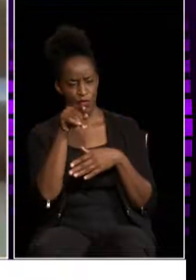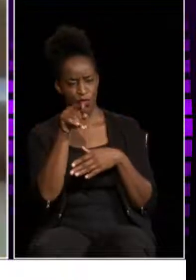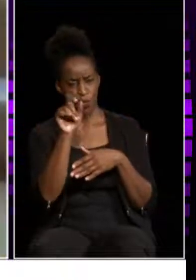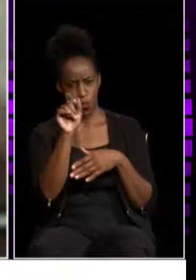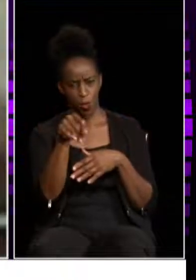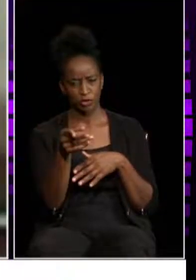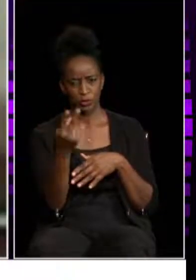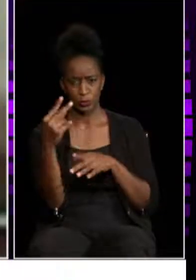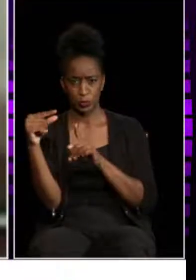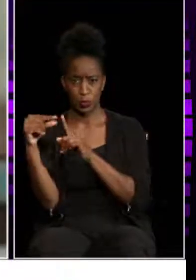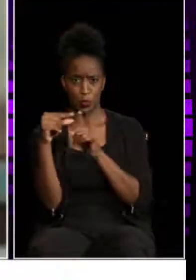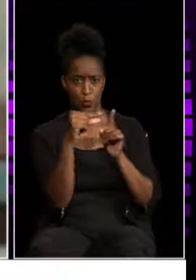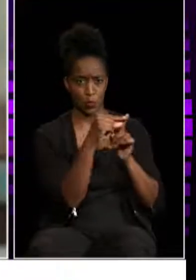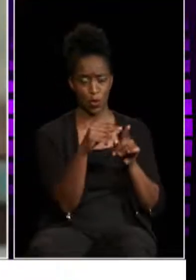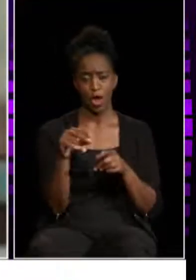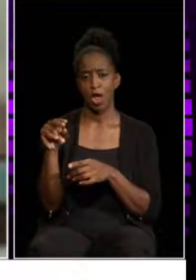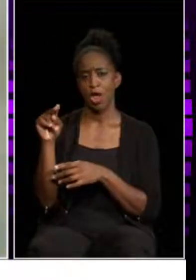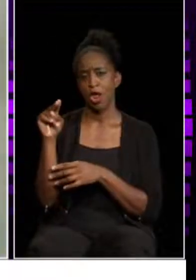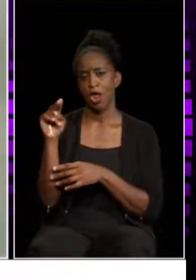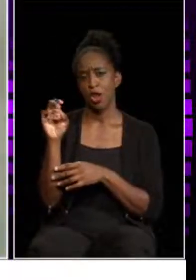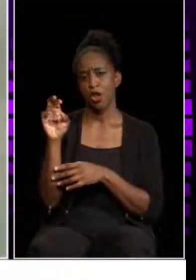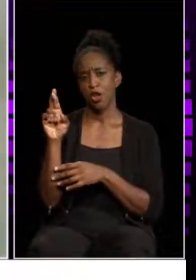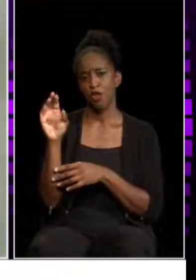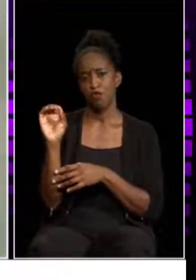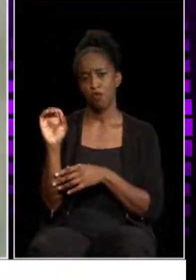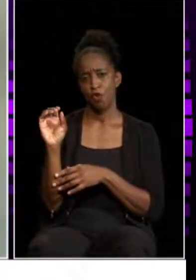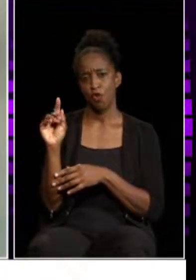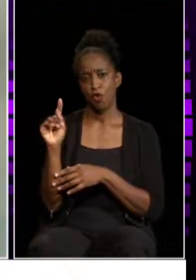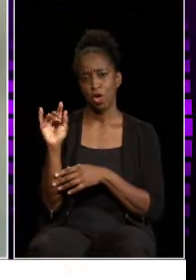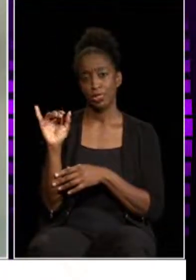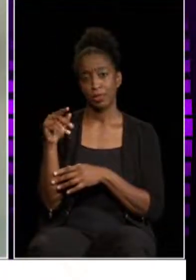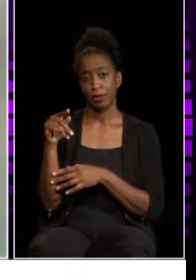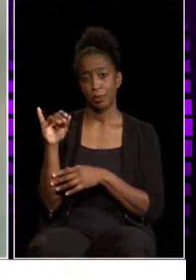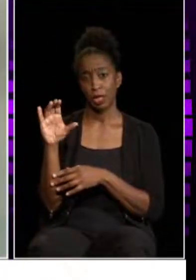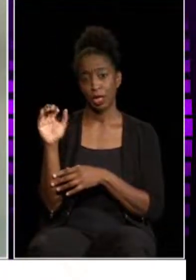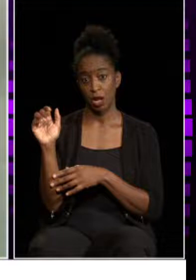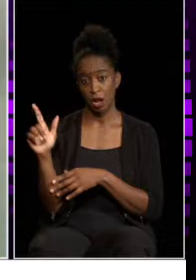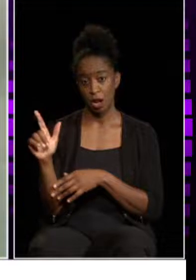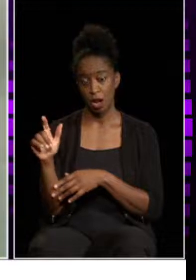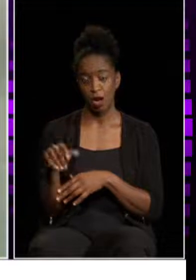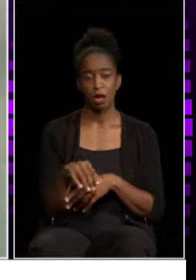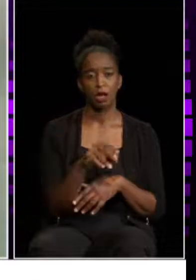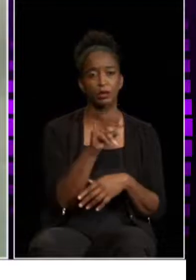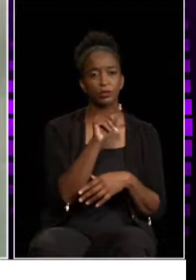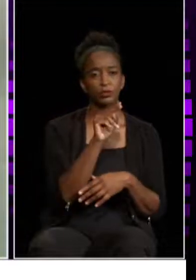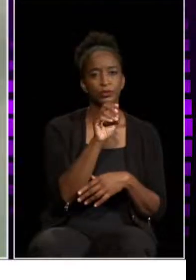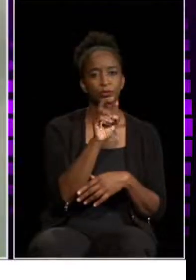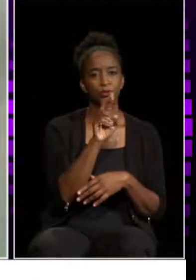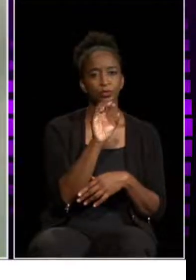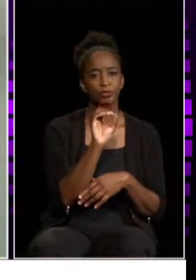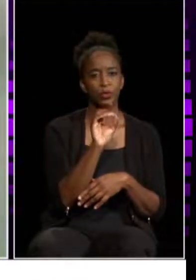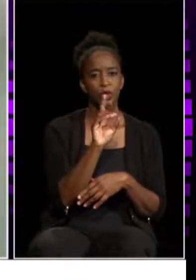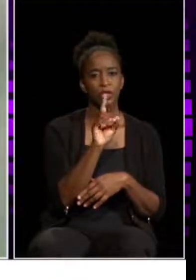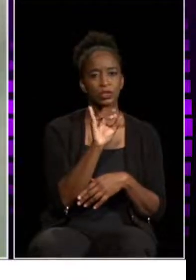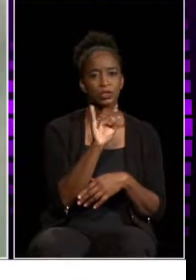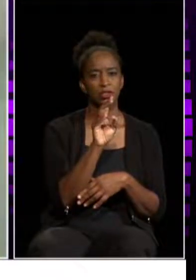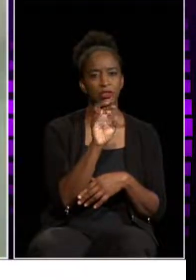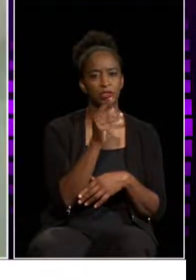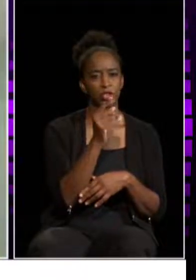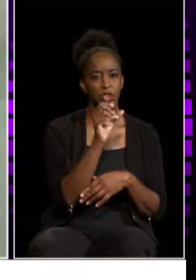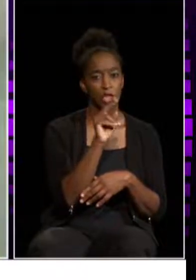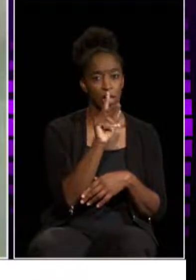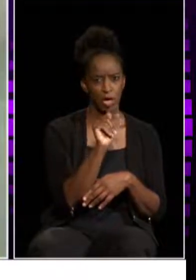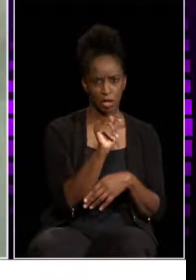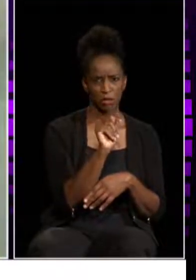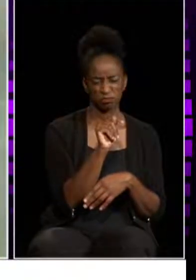and we talk about neurotypical normal functioning brain as good cognitive functioning. Neurodivergent, we look at people along